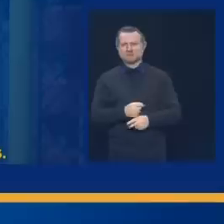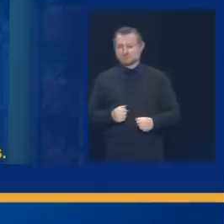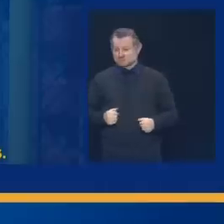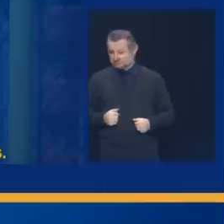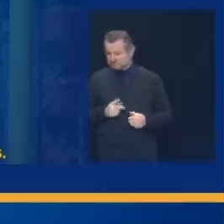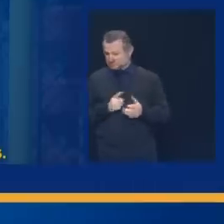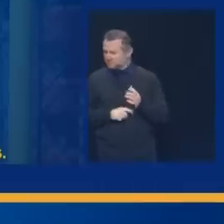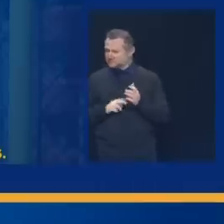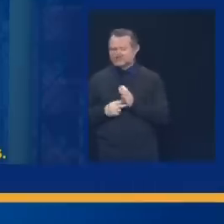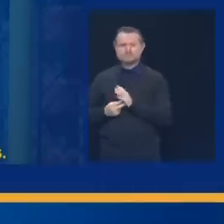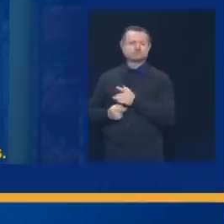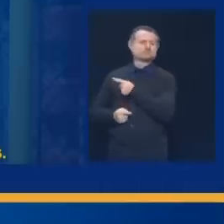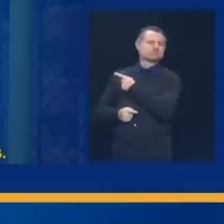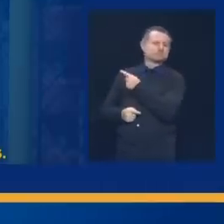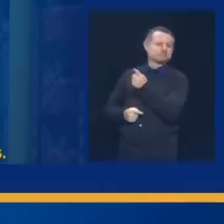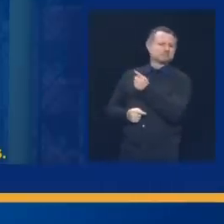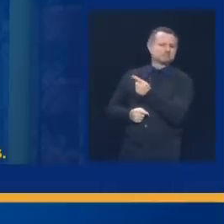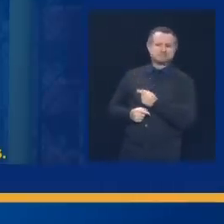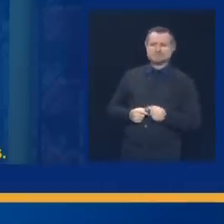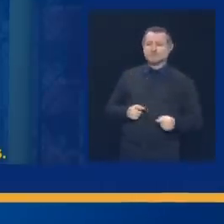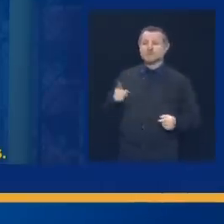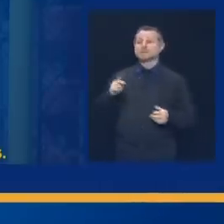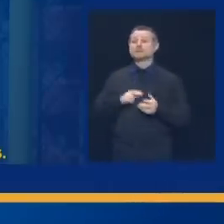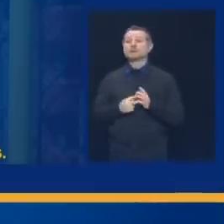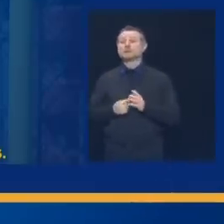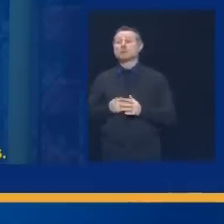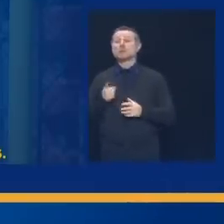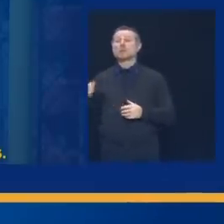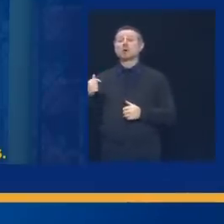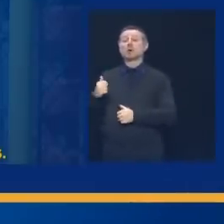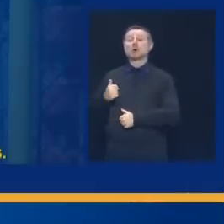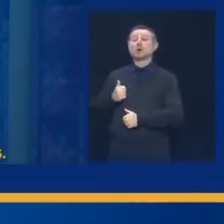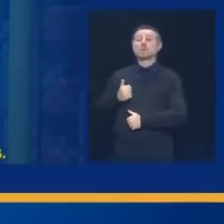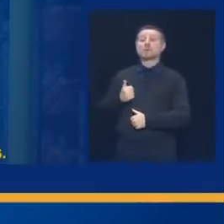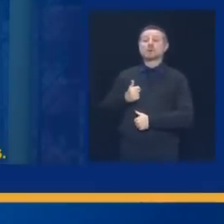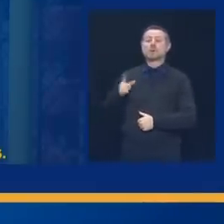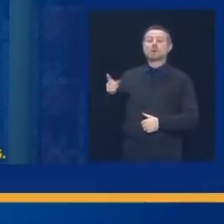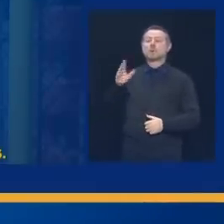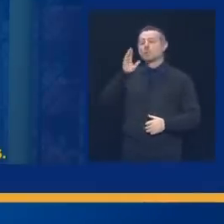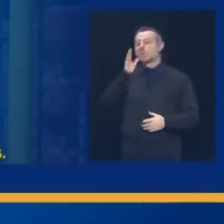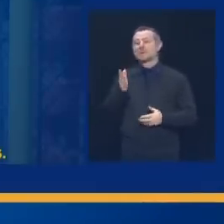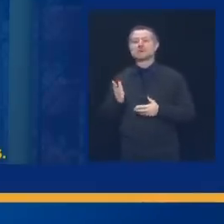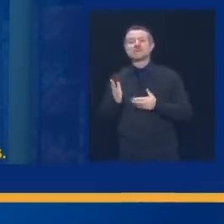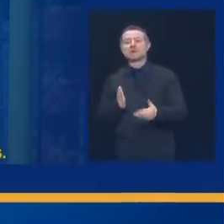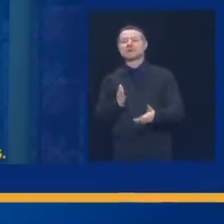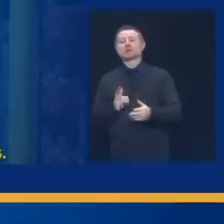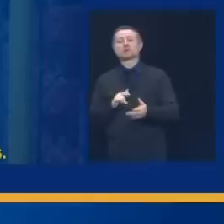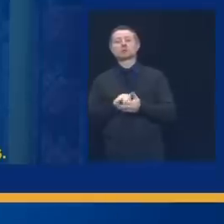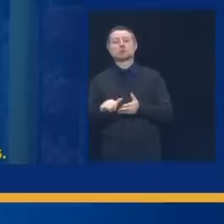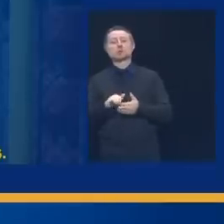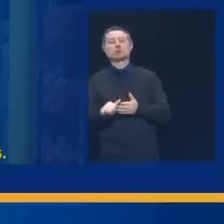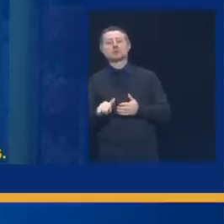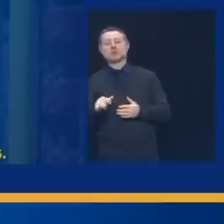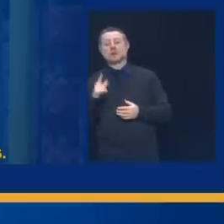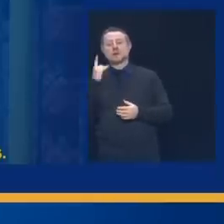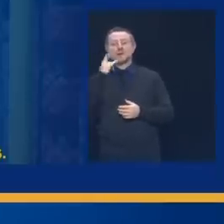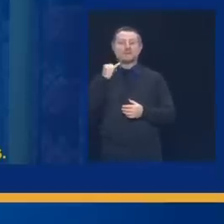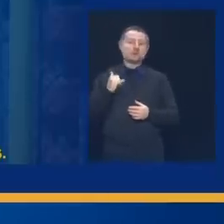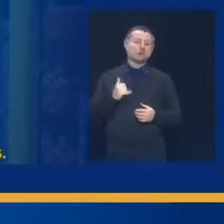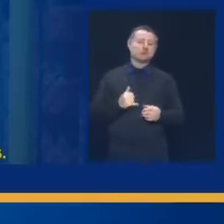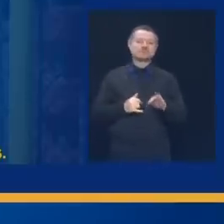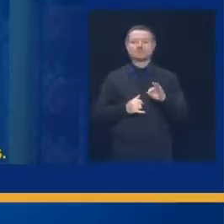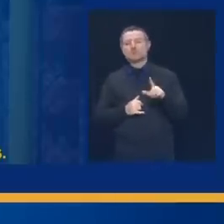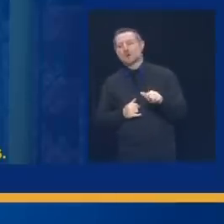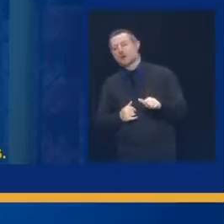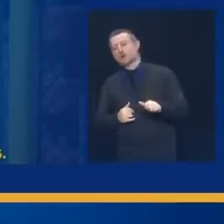know what they're saying? The general is going to deliver it to New York State and California and Florida and